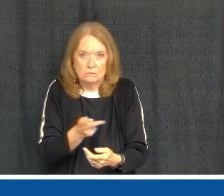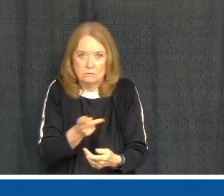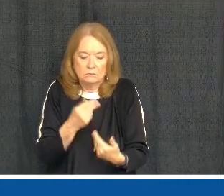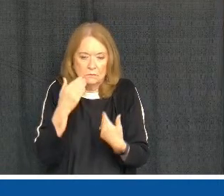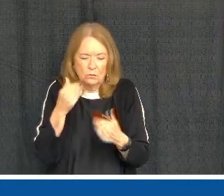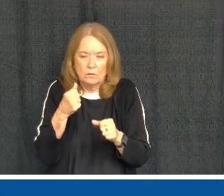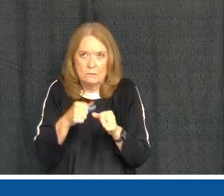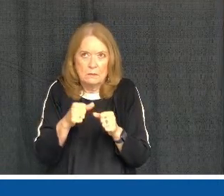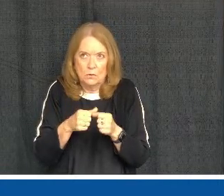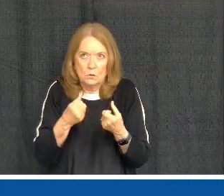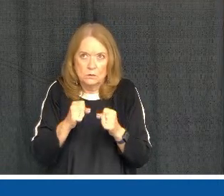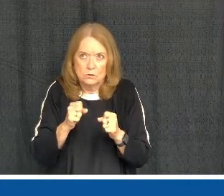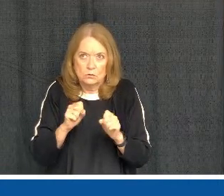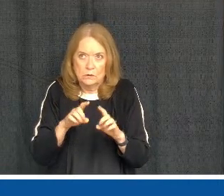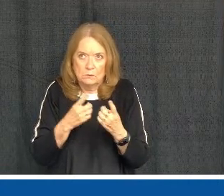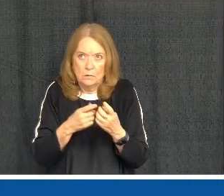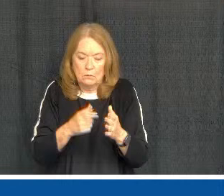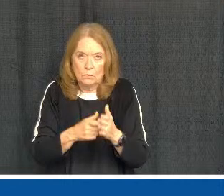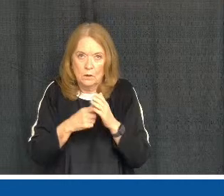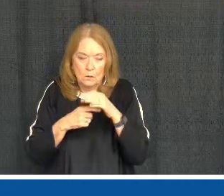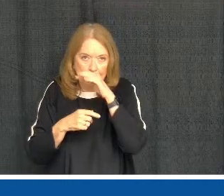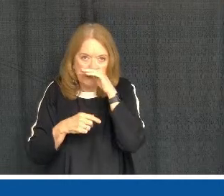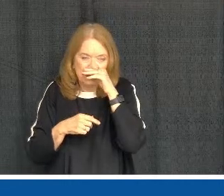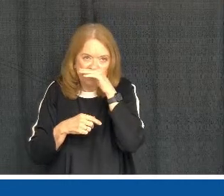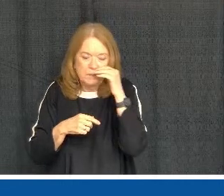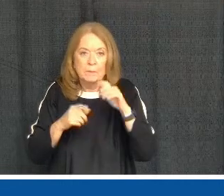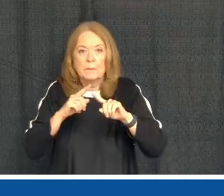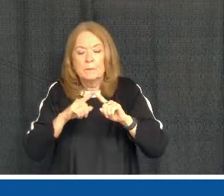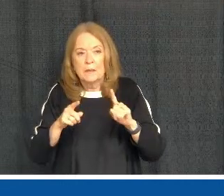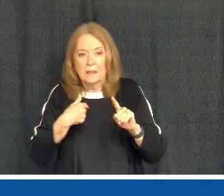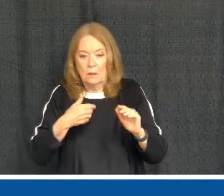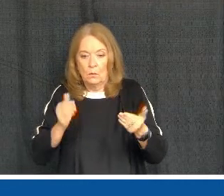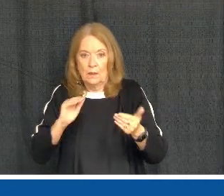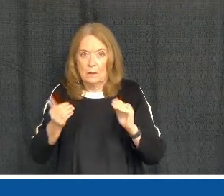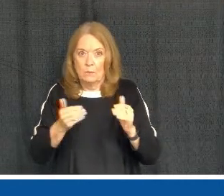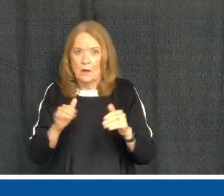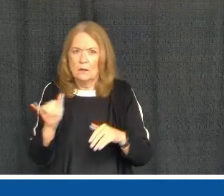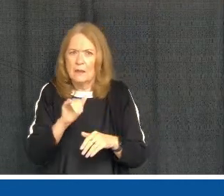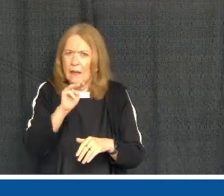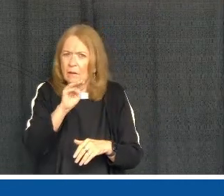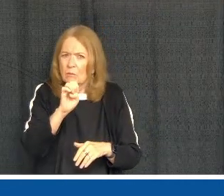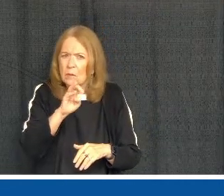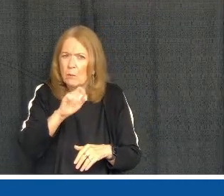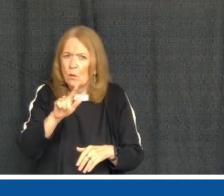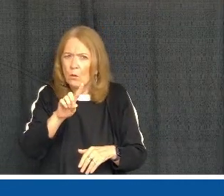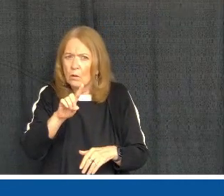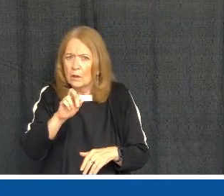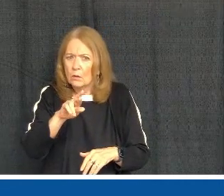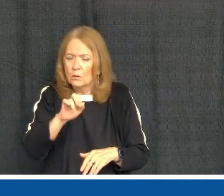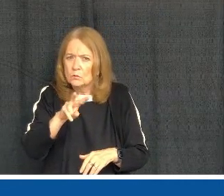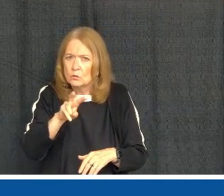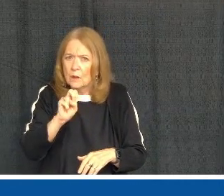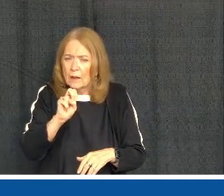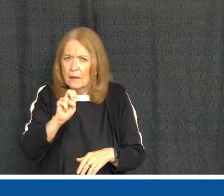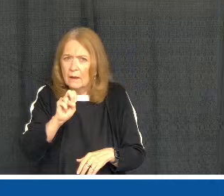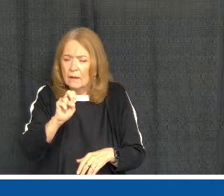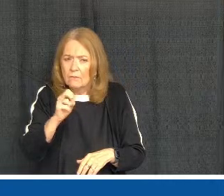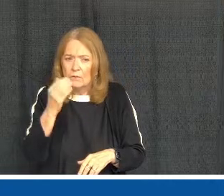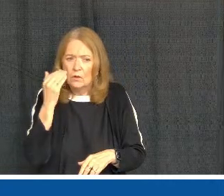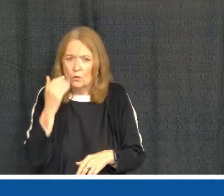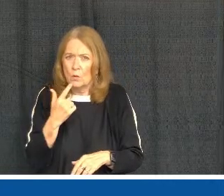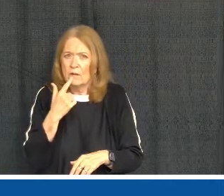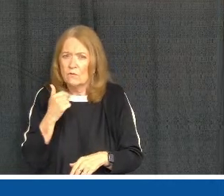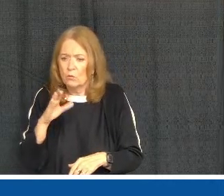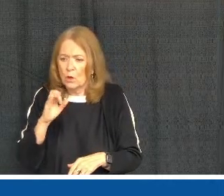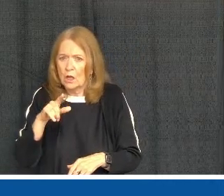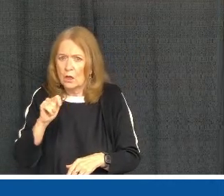what the street department required there. I would compare this similar on Memorial Drive where right at Red Coat Run